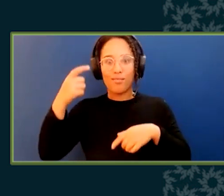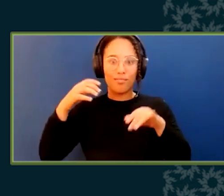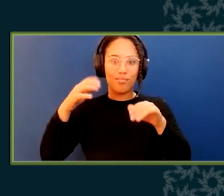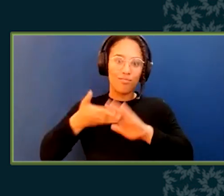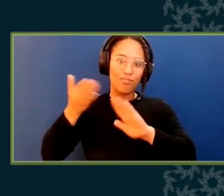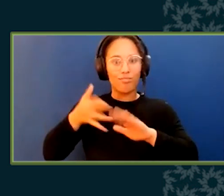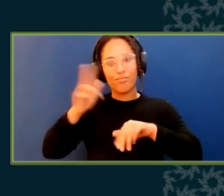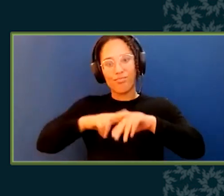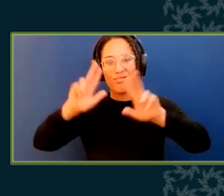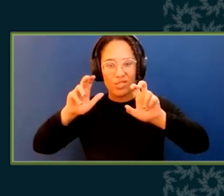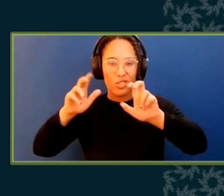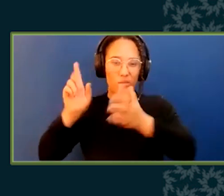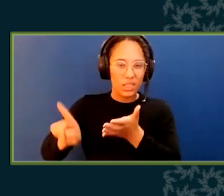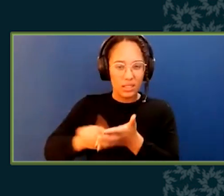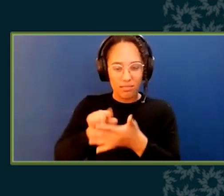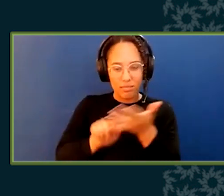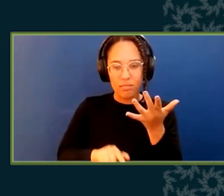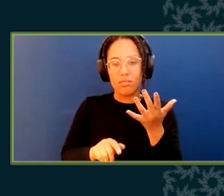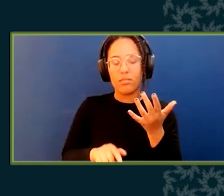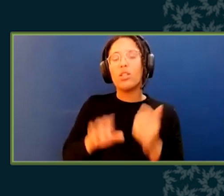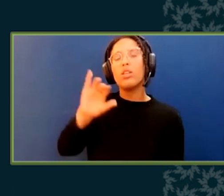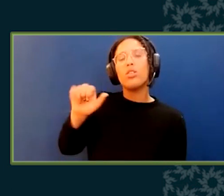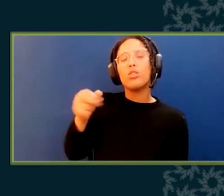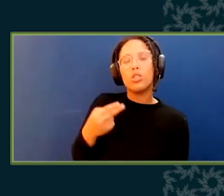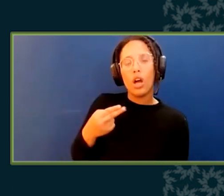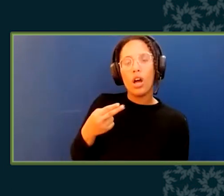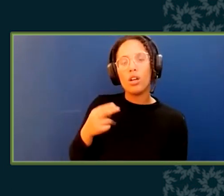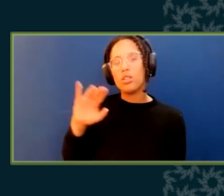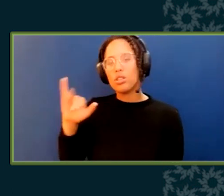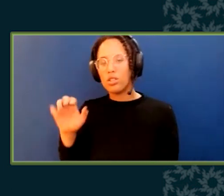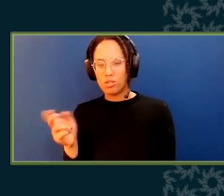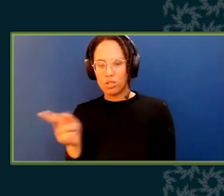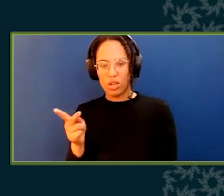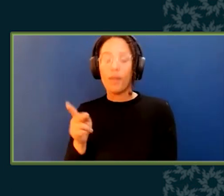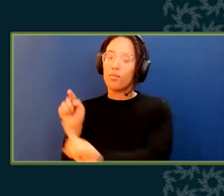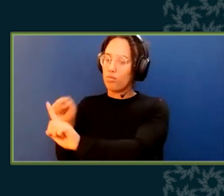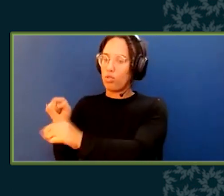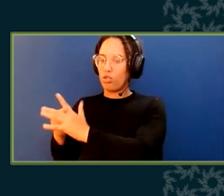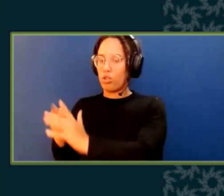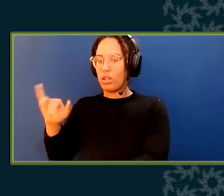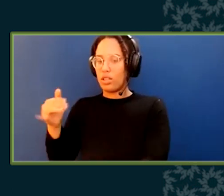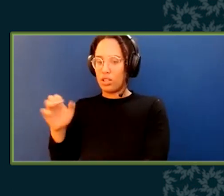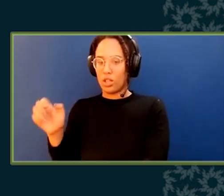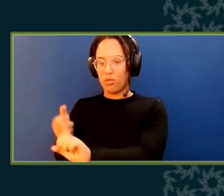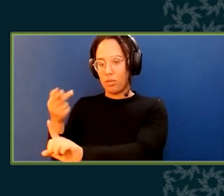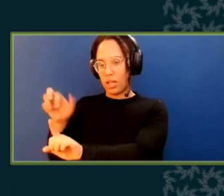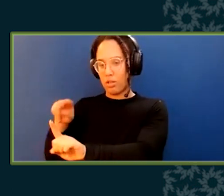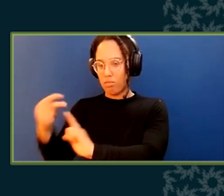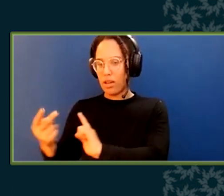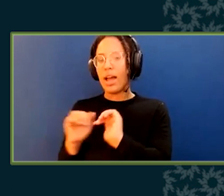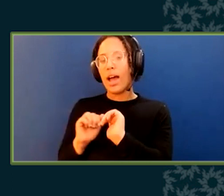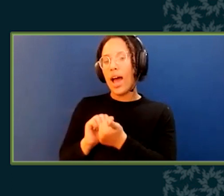advise workers in that situation, Joshua, Jess? And I'm actually going to have Jess start first from the HR lens. How would